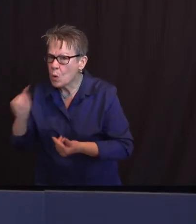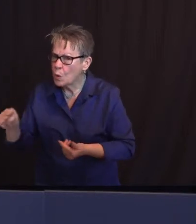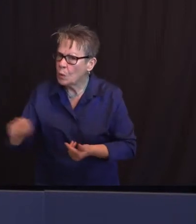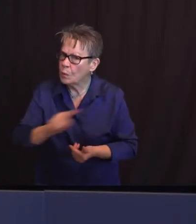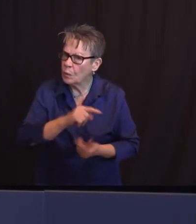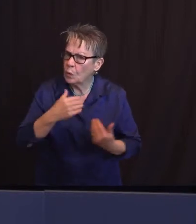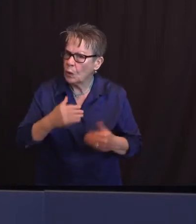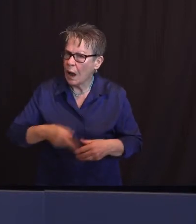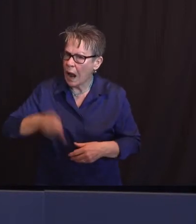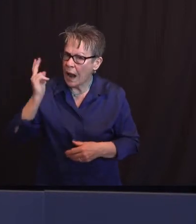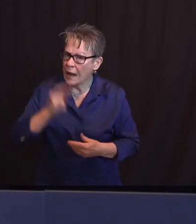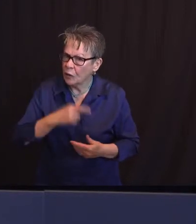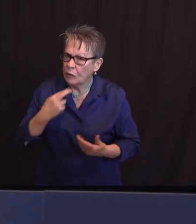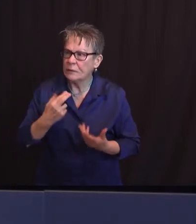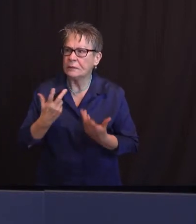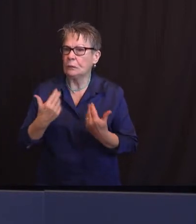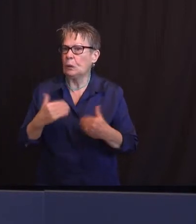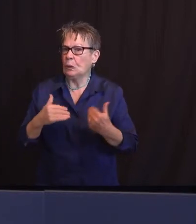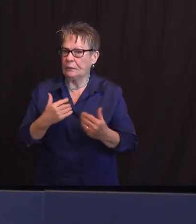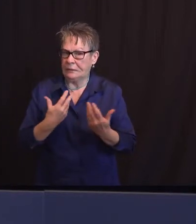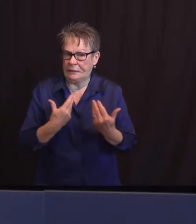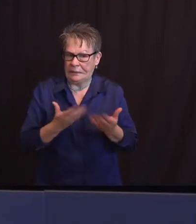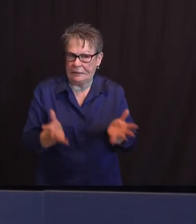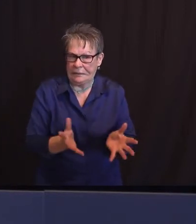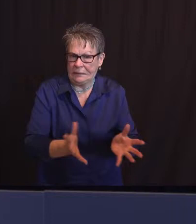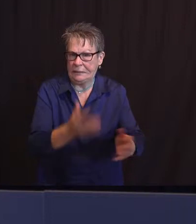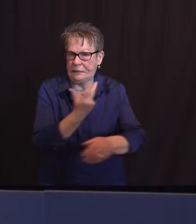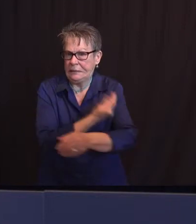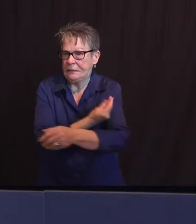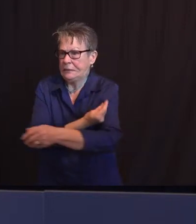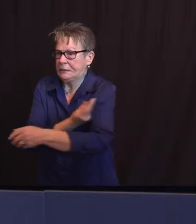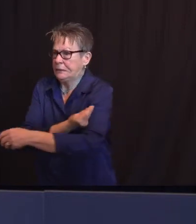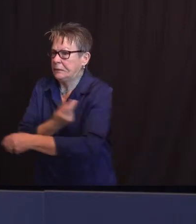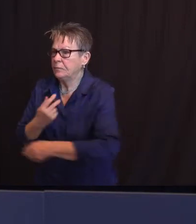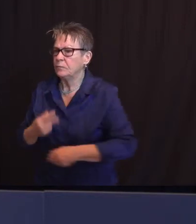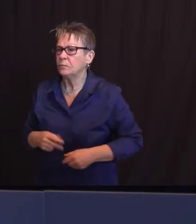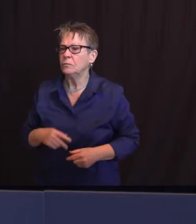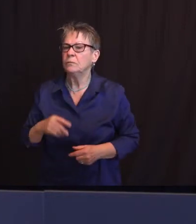Through this partnership, 2,058 doses have been administered to residents and